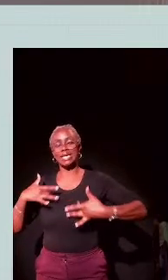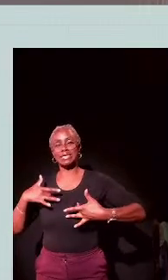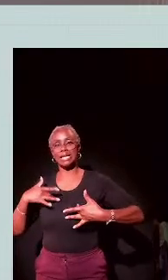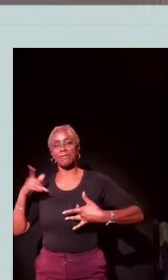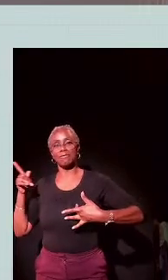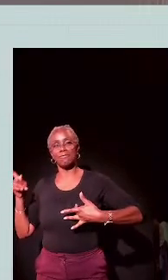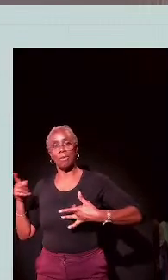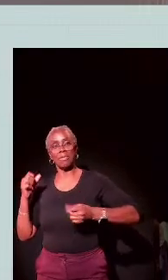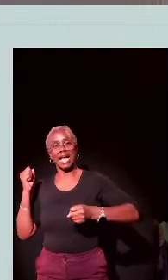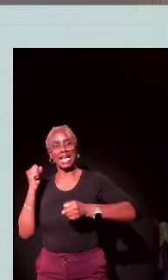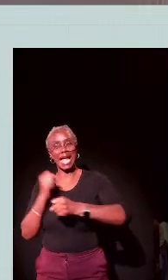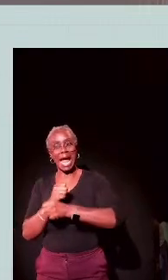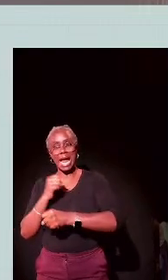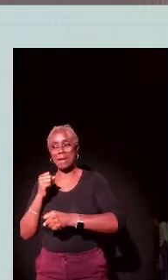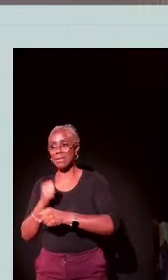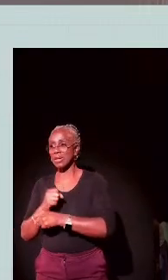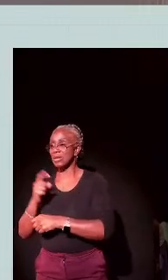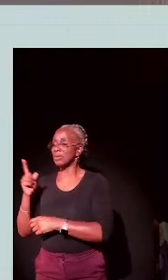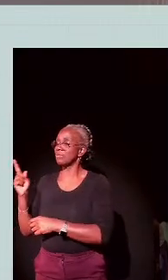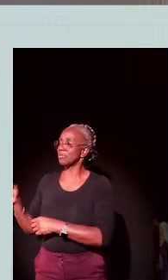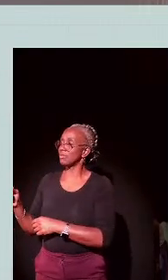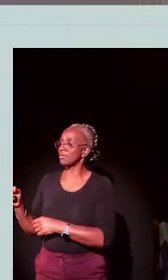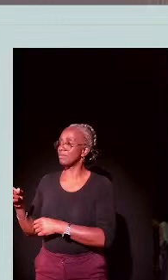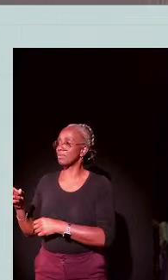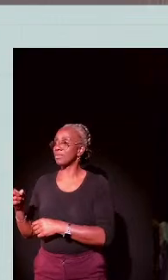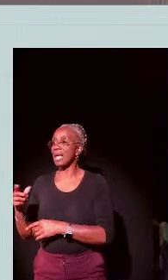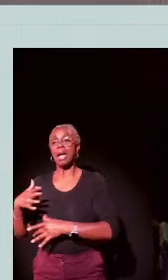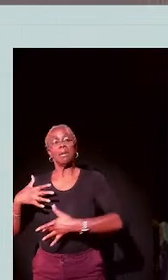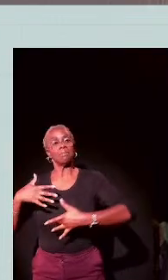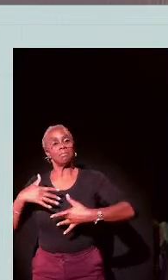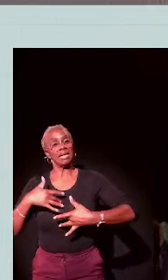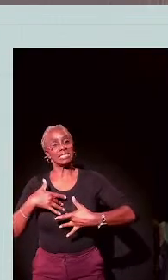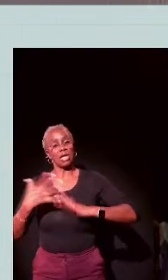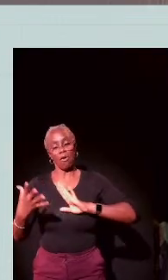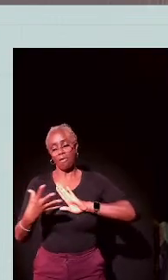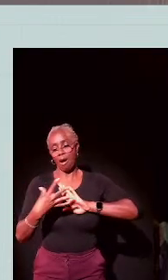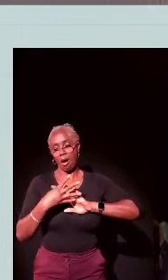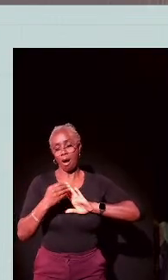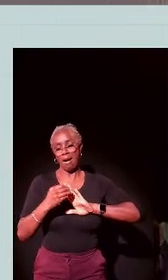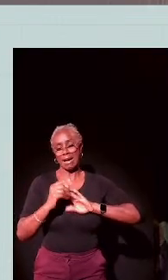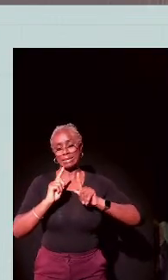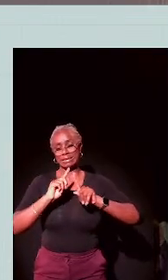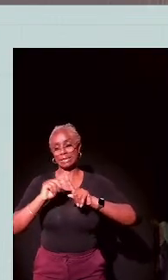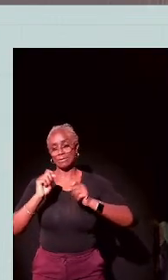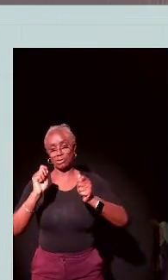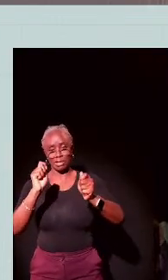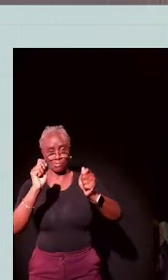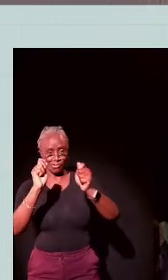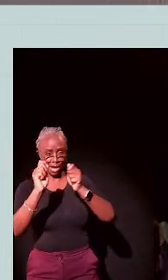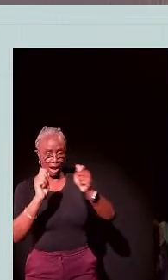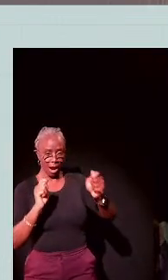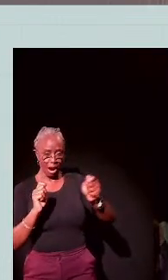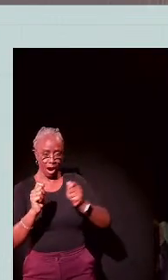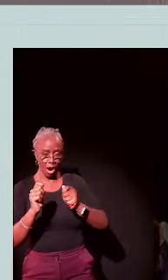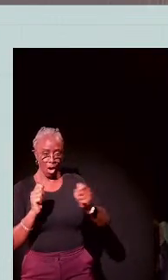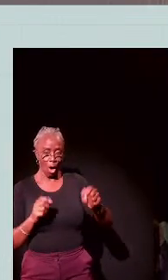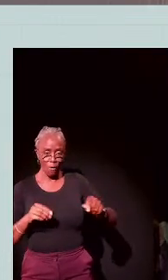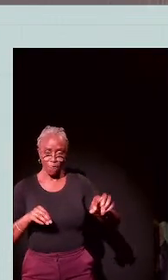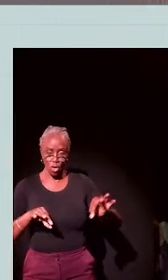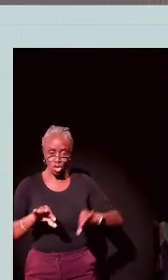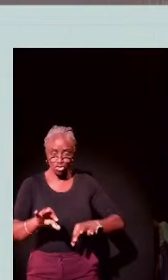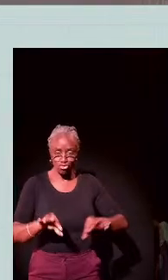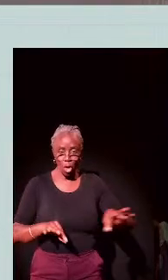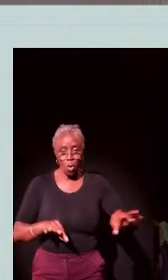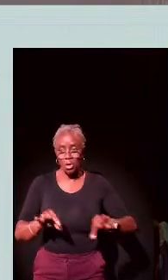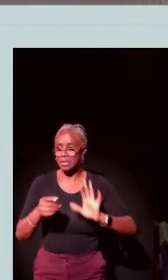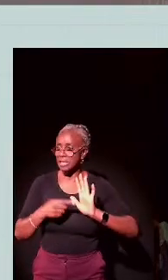actually quite a simple exercise, which was me just kind of modeling a bunch of different shapes of controllers and then showing them to Vivek and